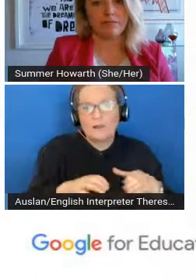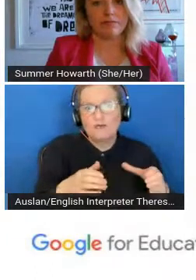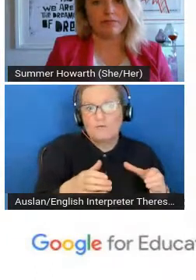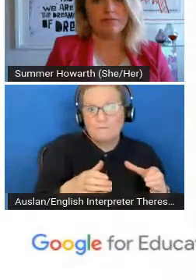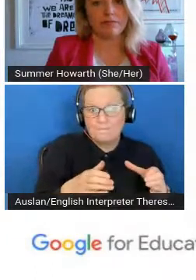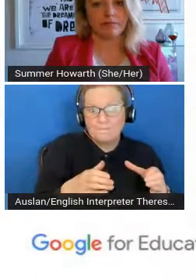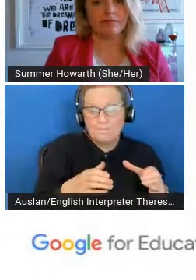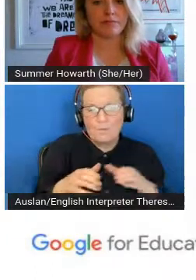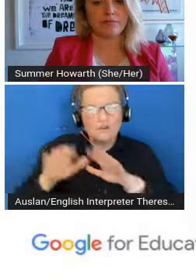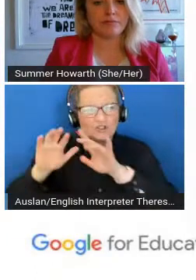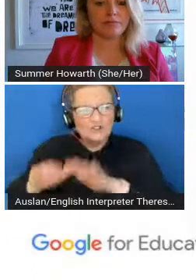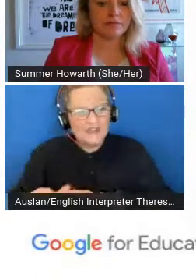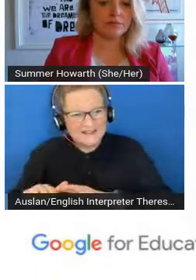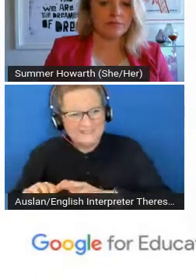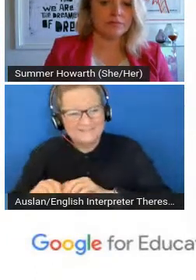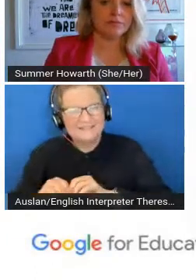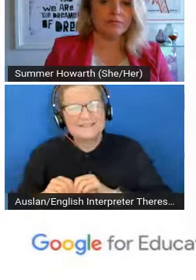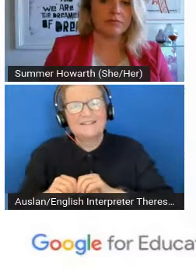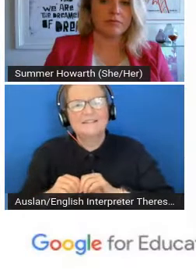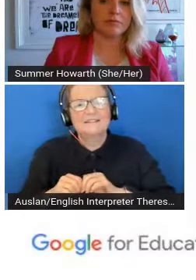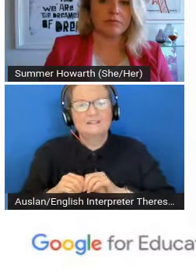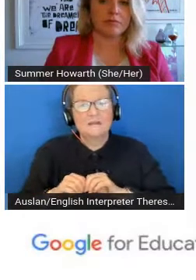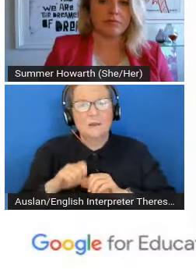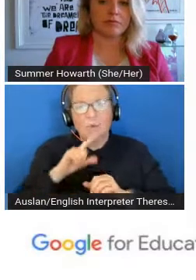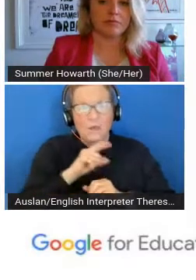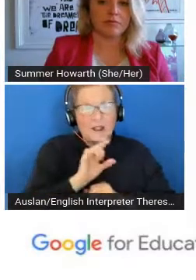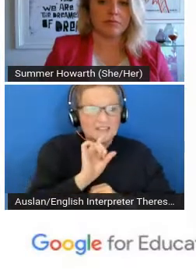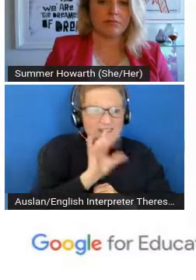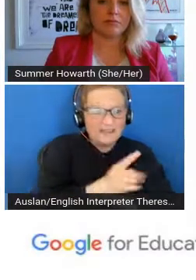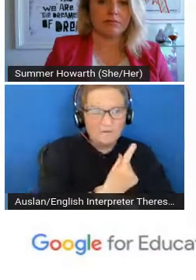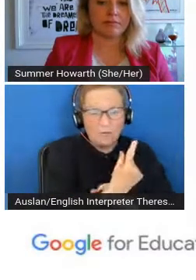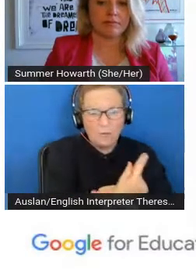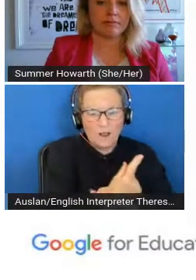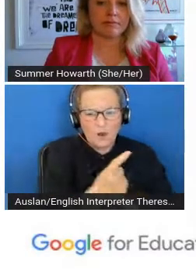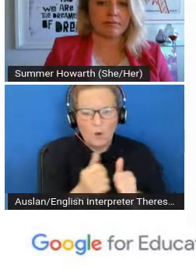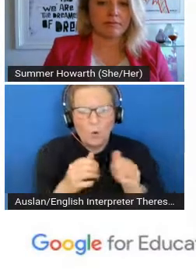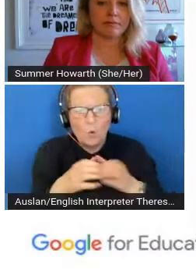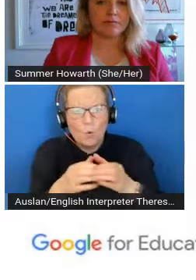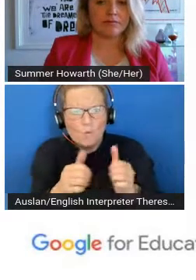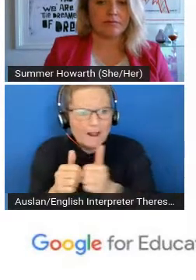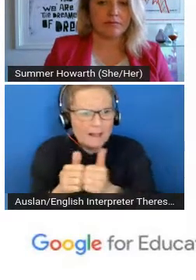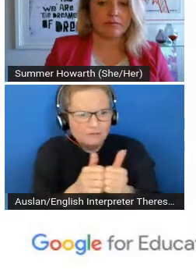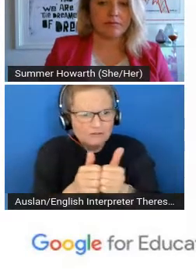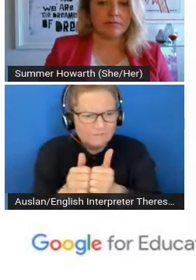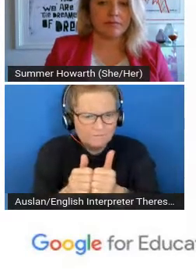rooms? Are learners going to do this independently or collaboratively? And which digital